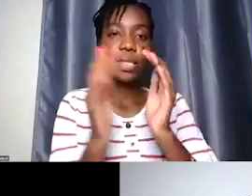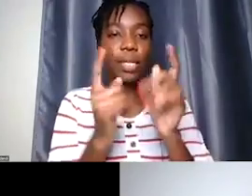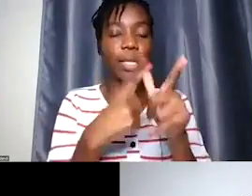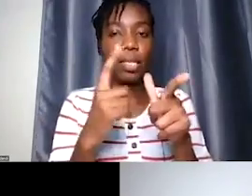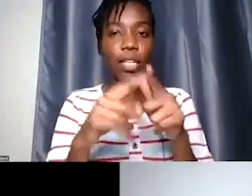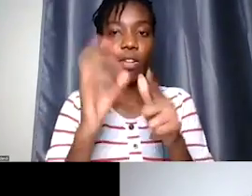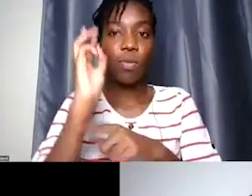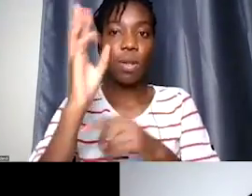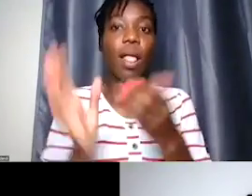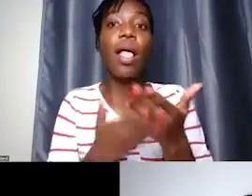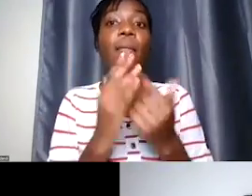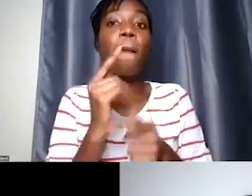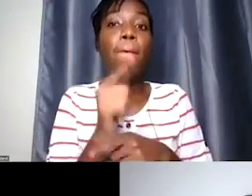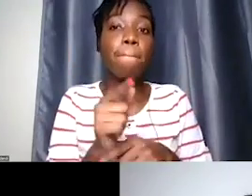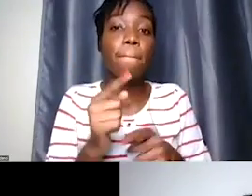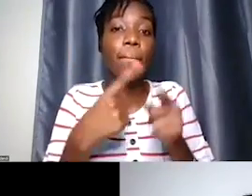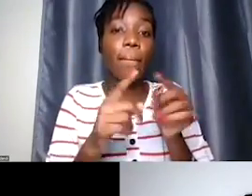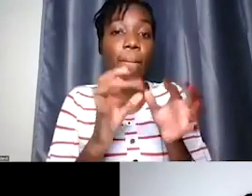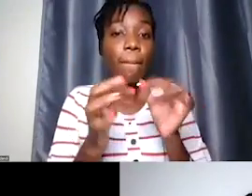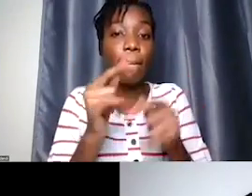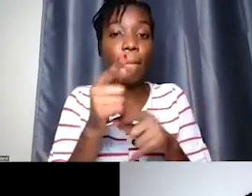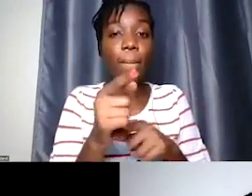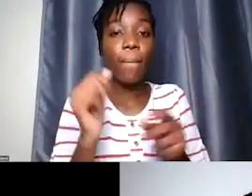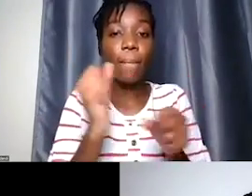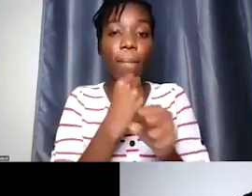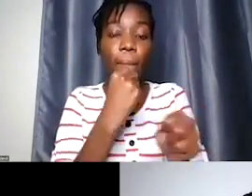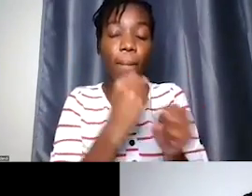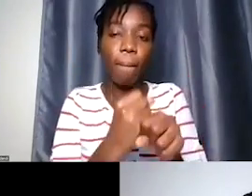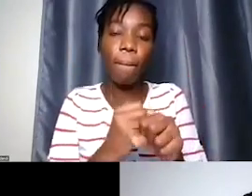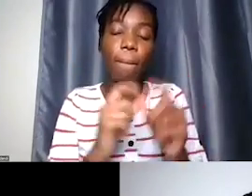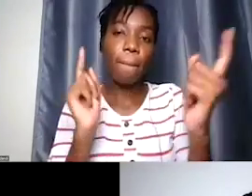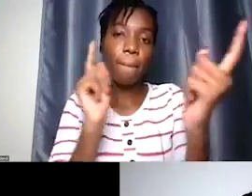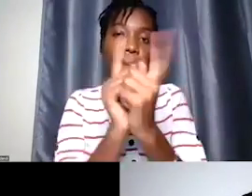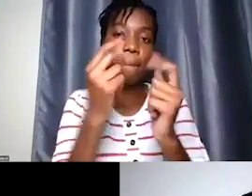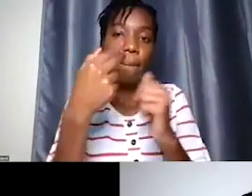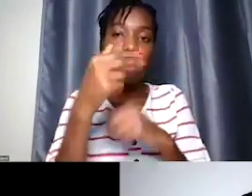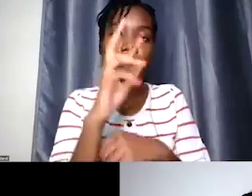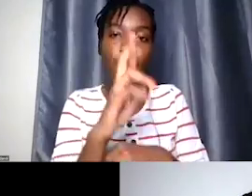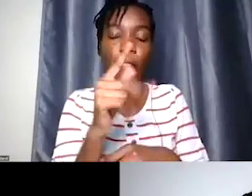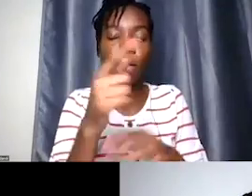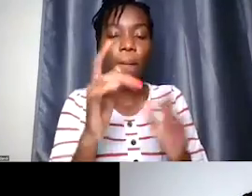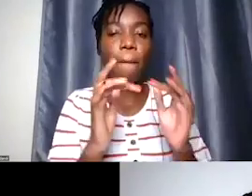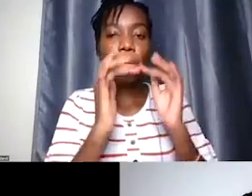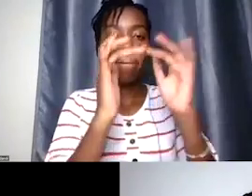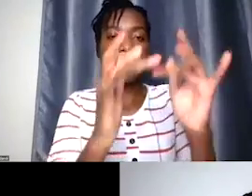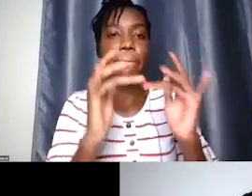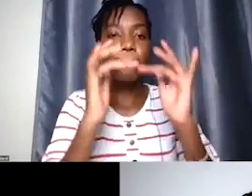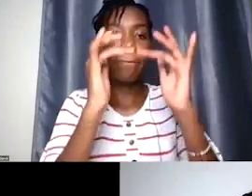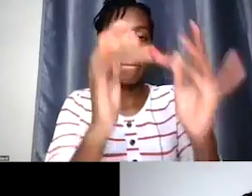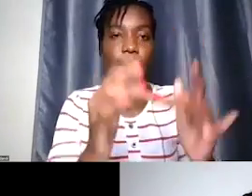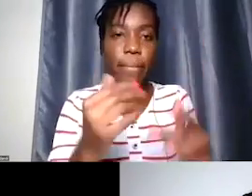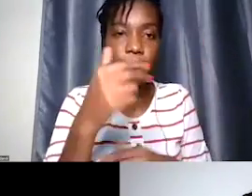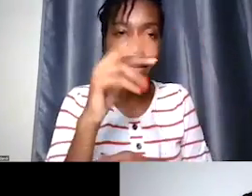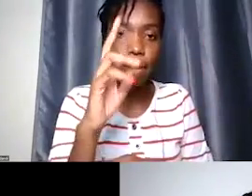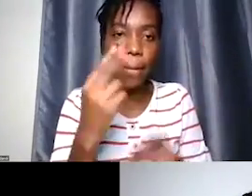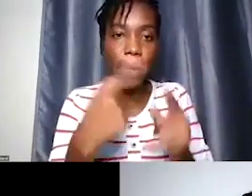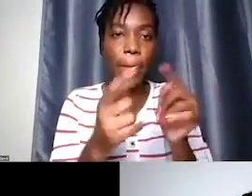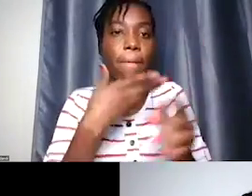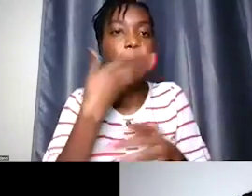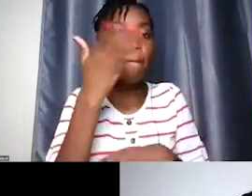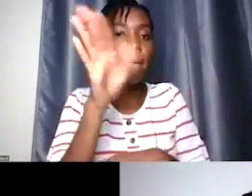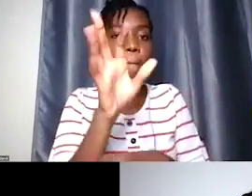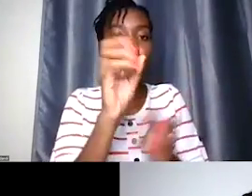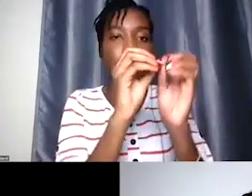not able to reach the HR and you are writing emails to HR and he or she is not responding, if you have a